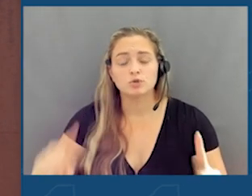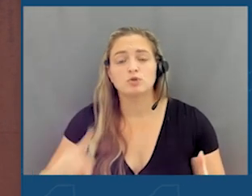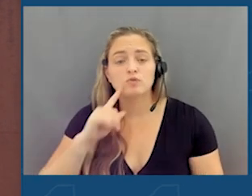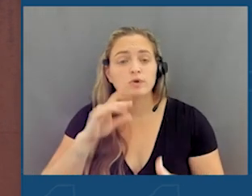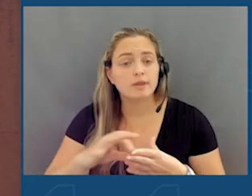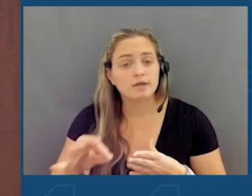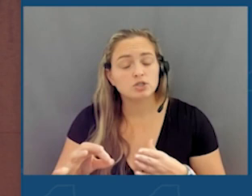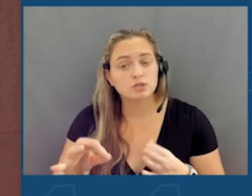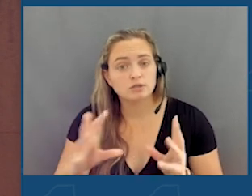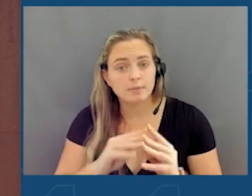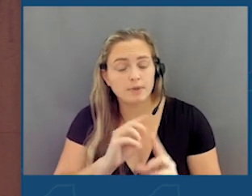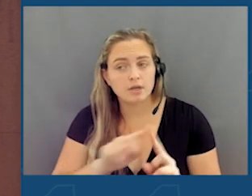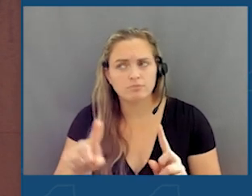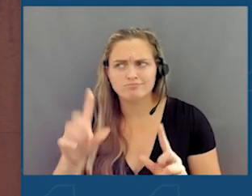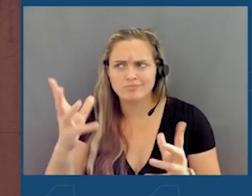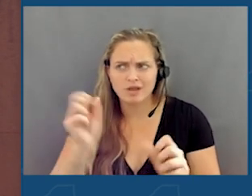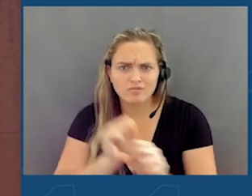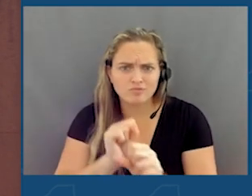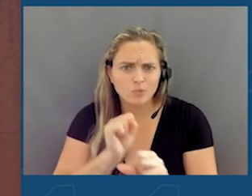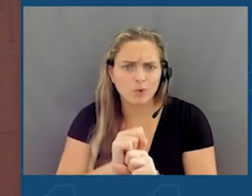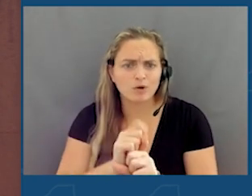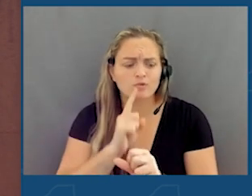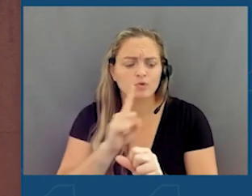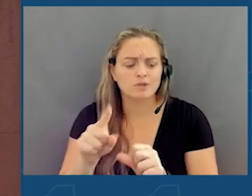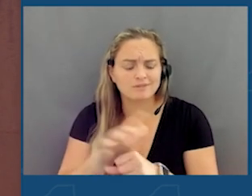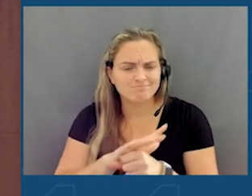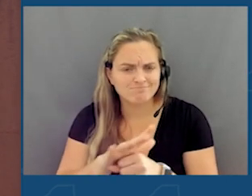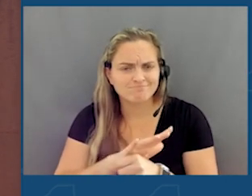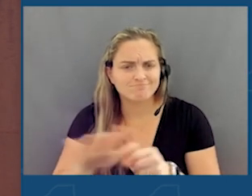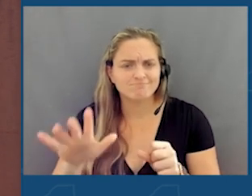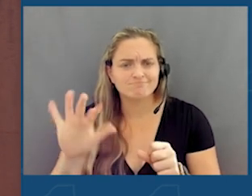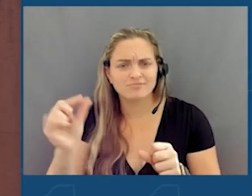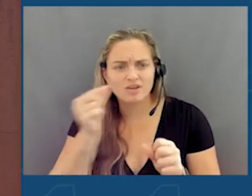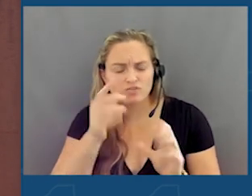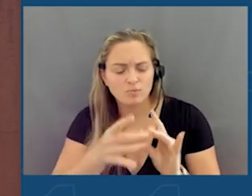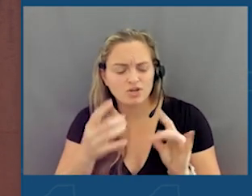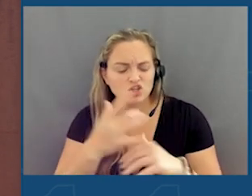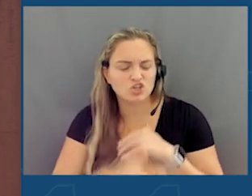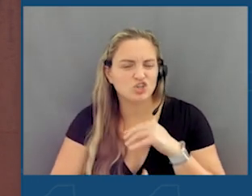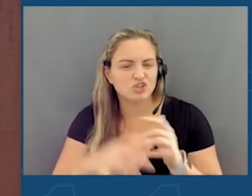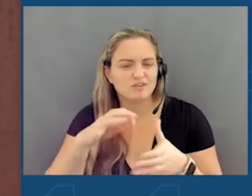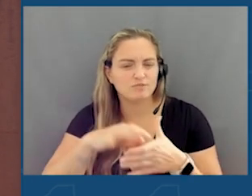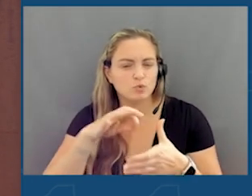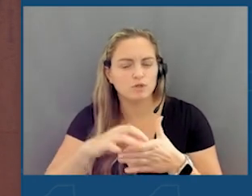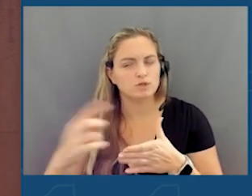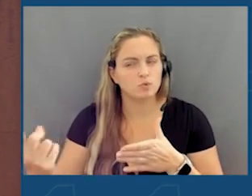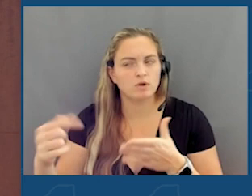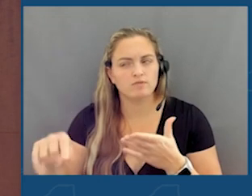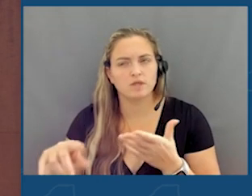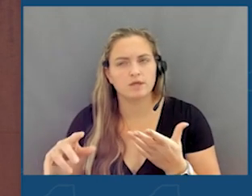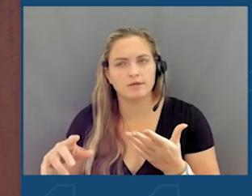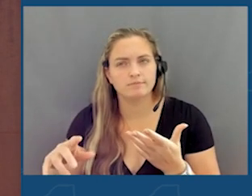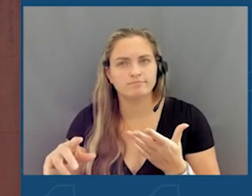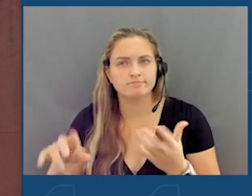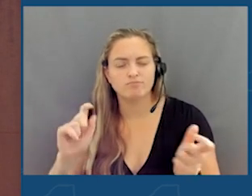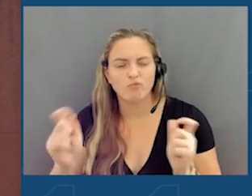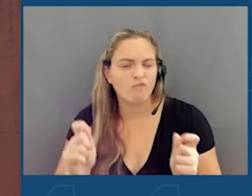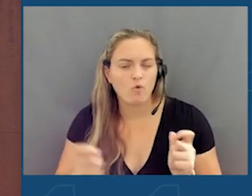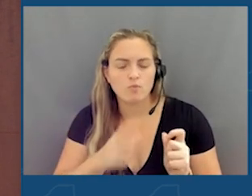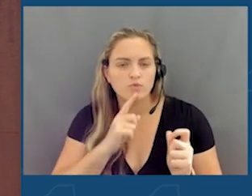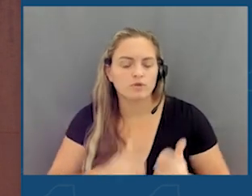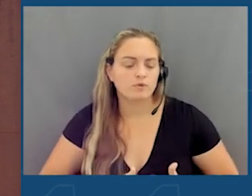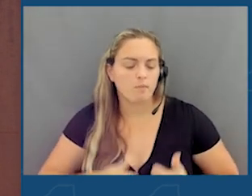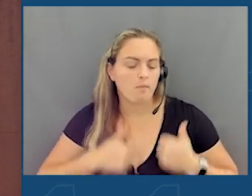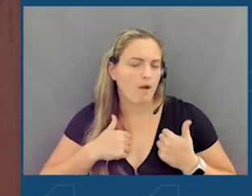done such great work in this area. The governor mentioned early voting, which is one of the reforms we are most proud of since we